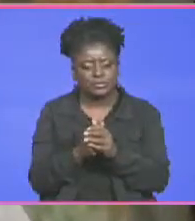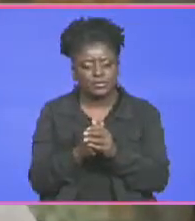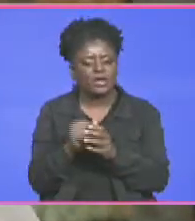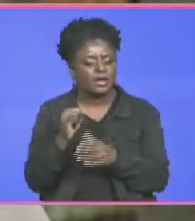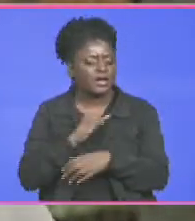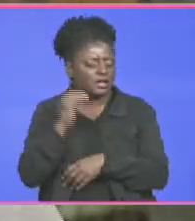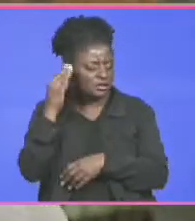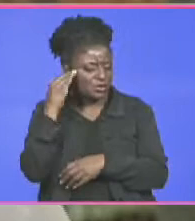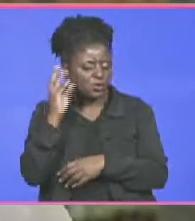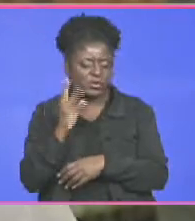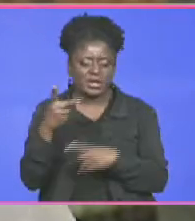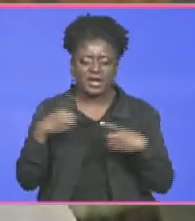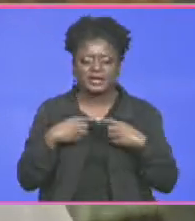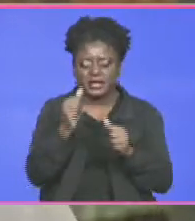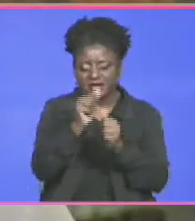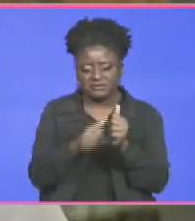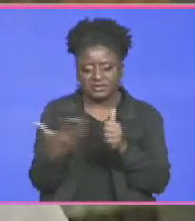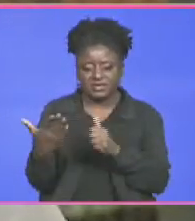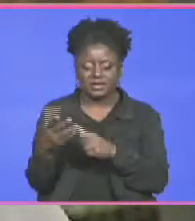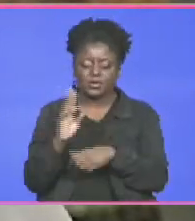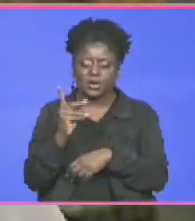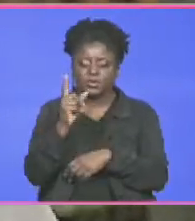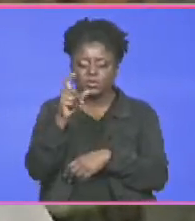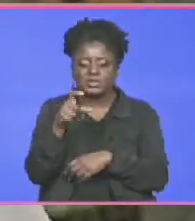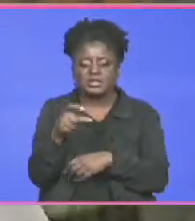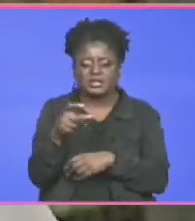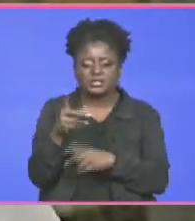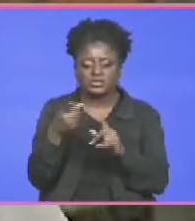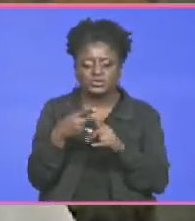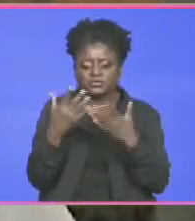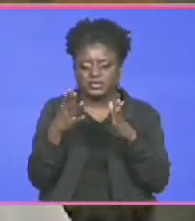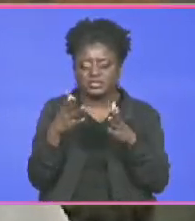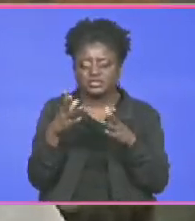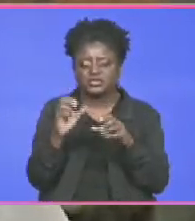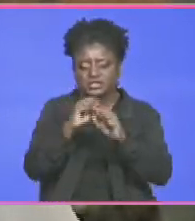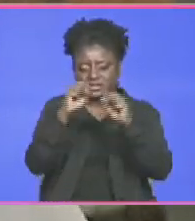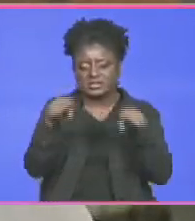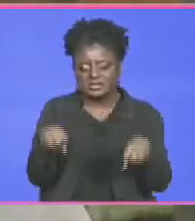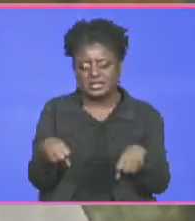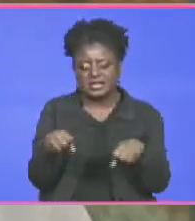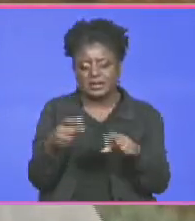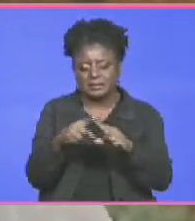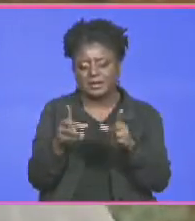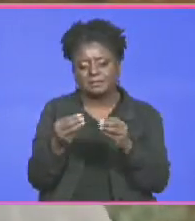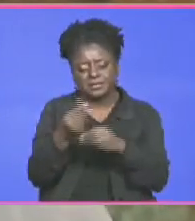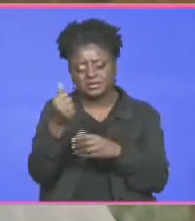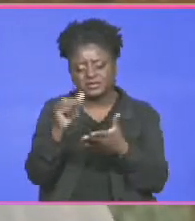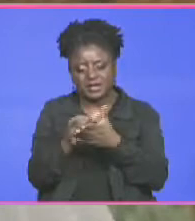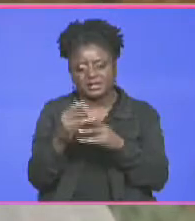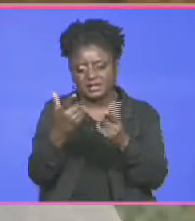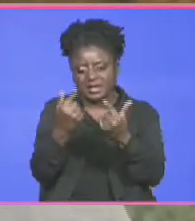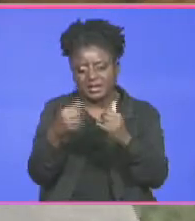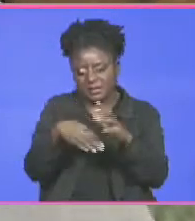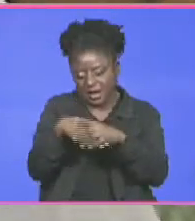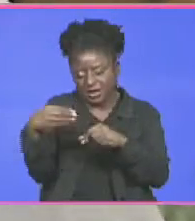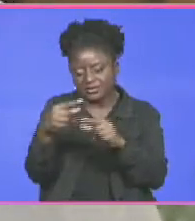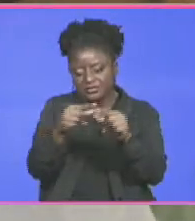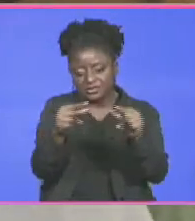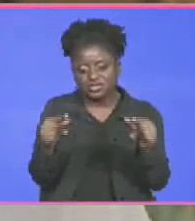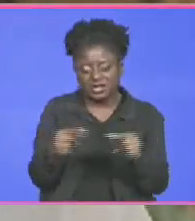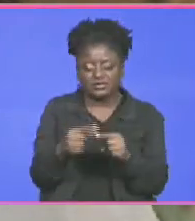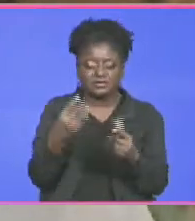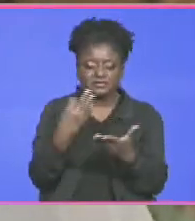had everything that we need to complete the stadium. But most of that would have come out of the general fund, so that would have